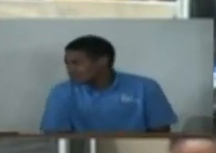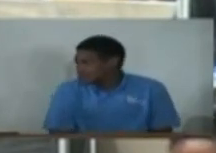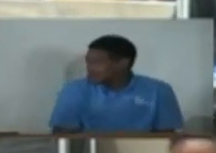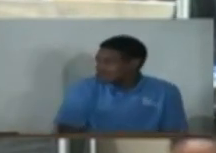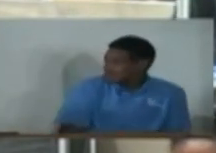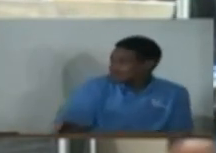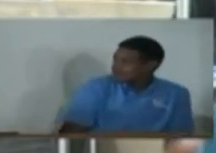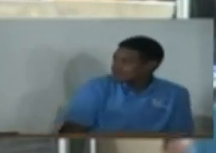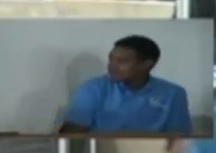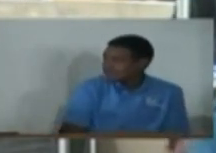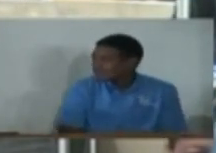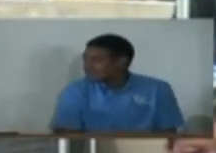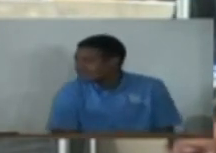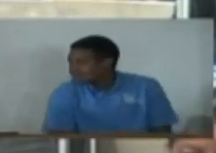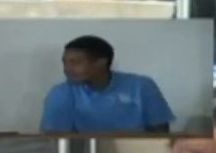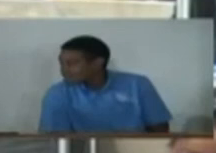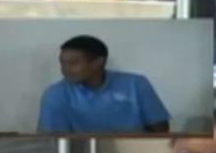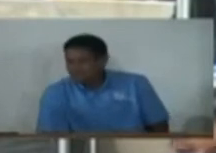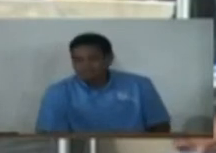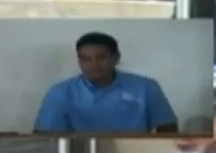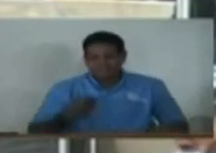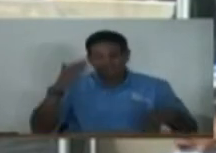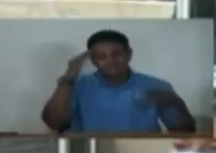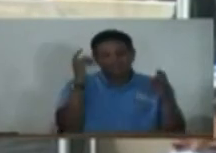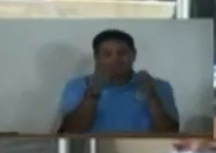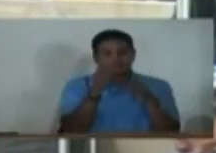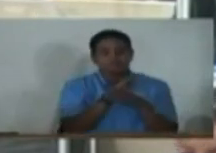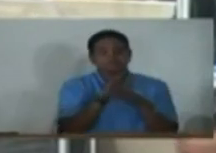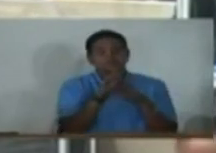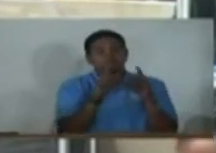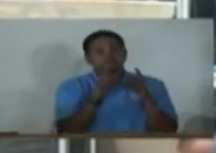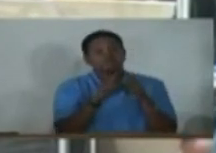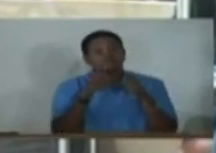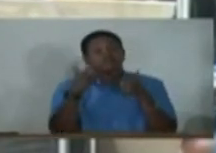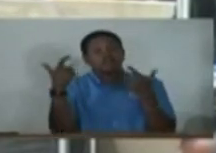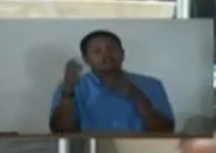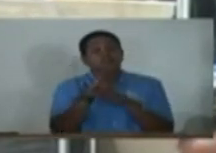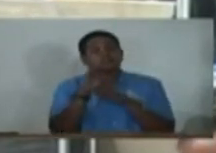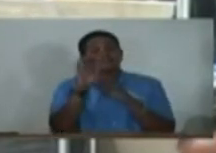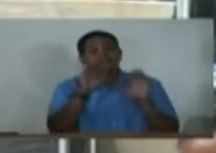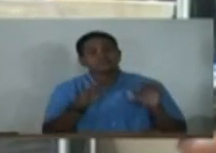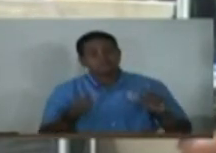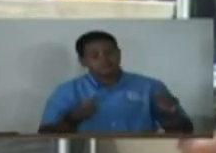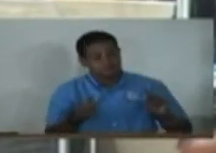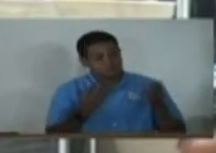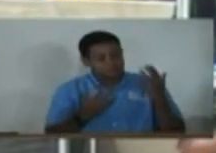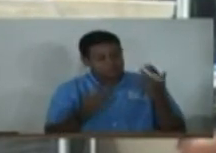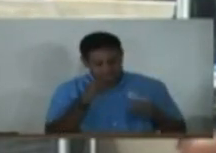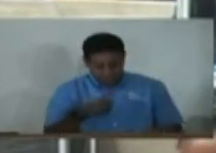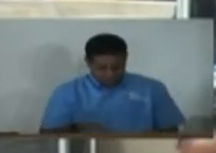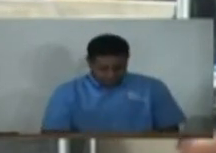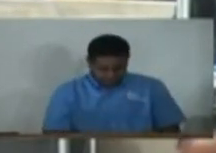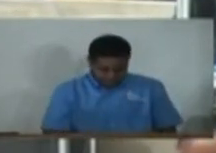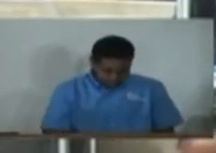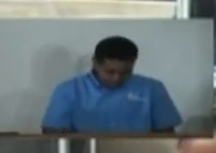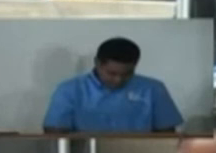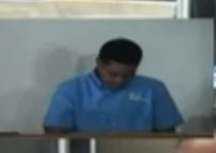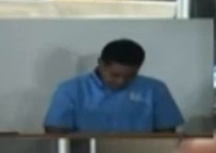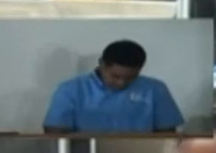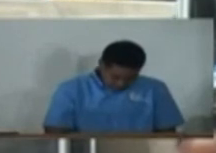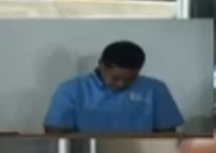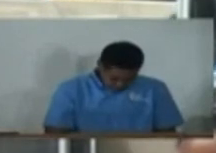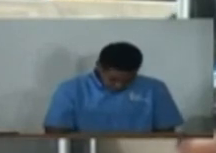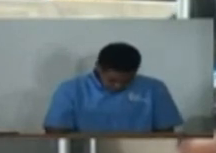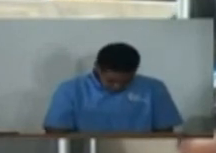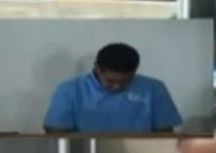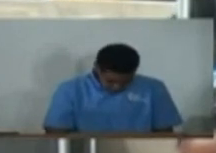I know that small business people and large business people may not be satisfied that they were